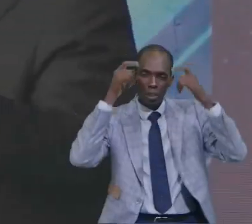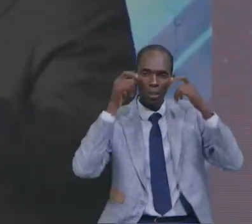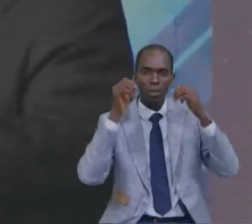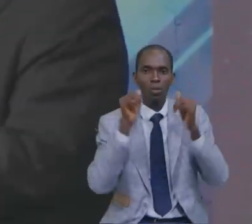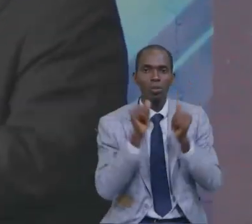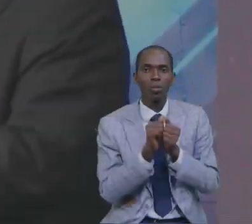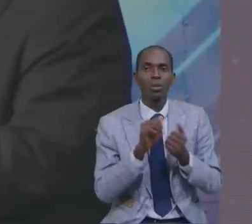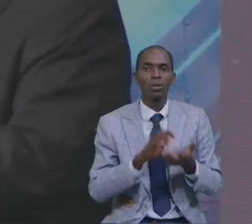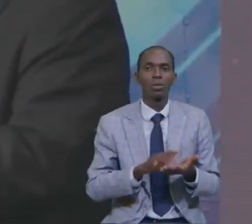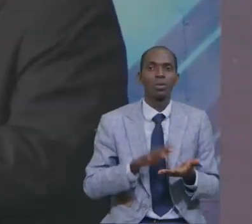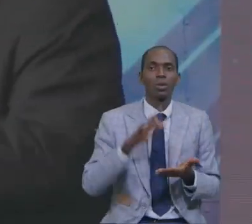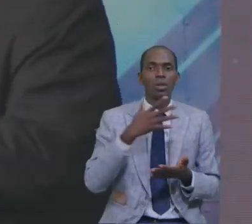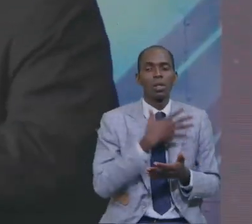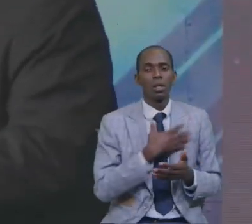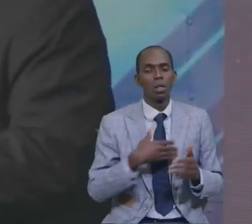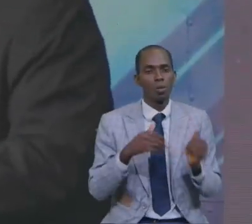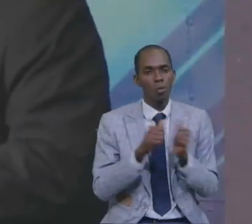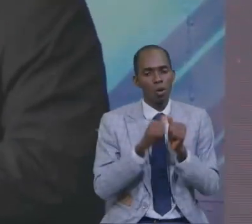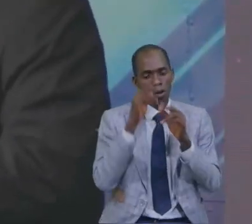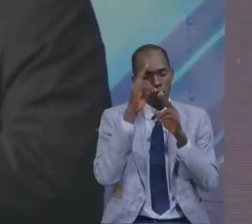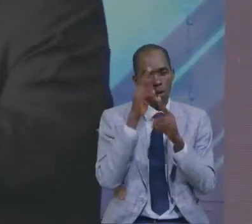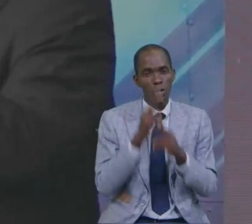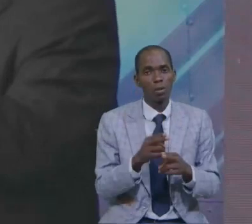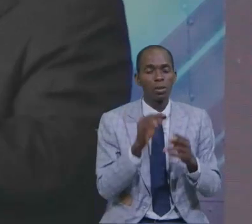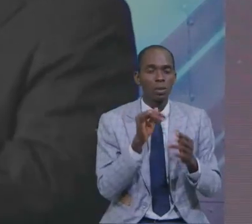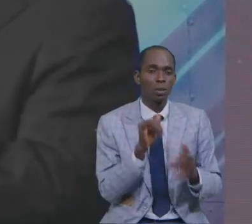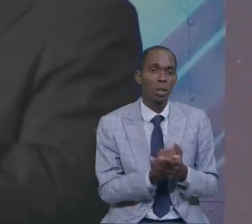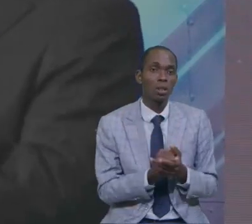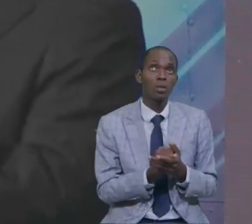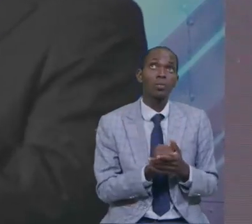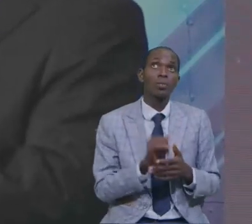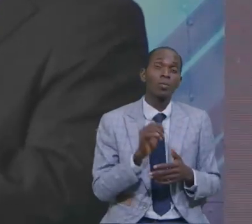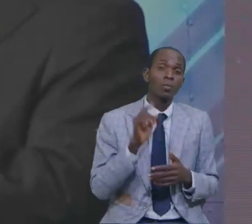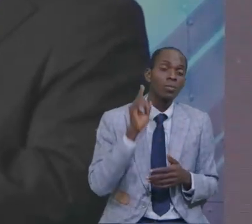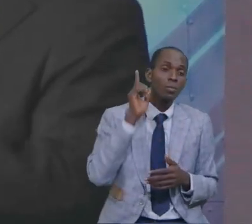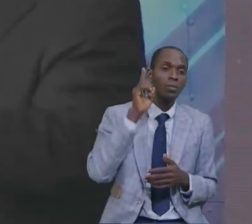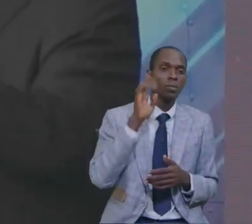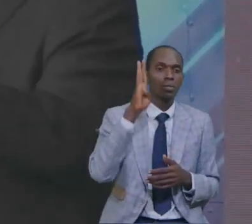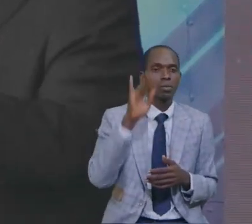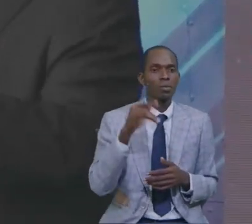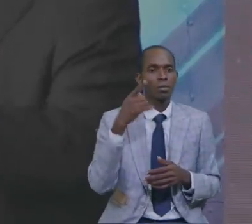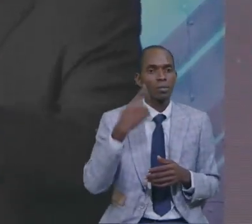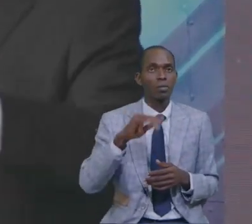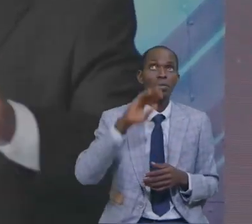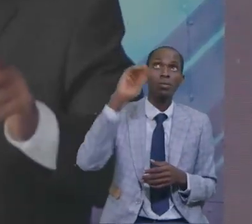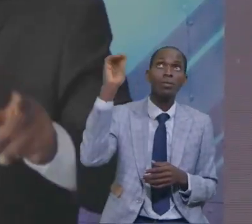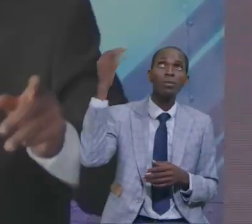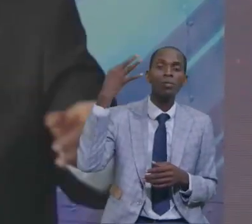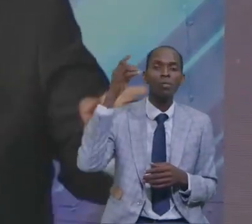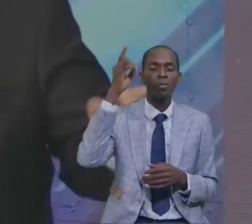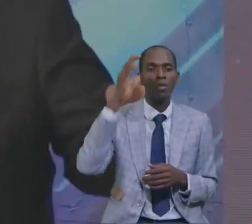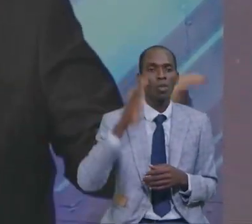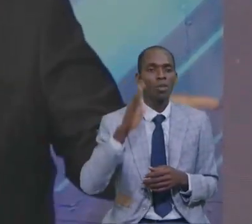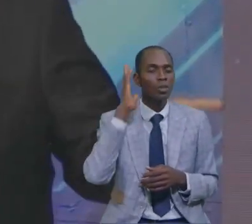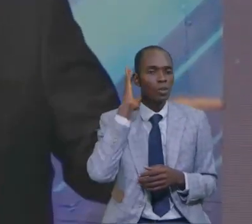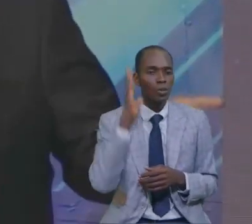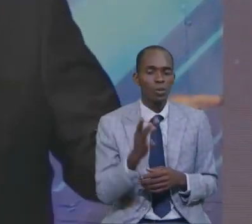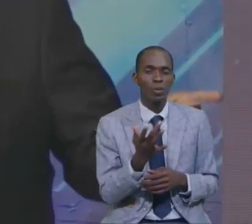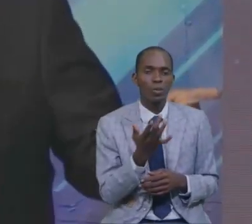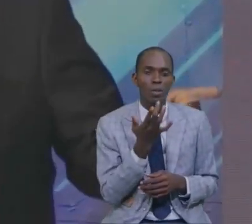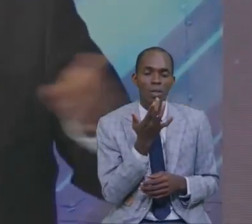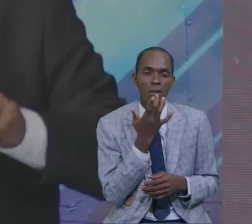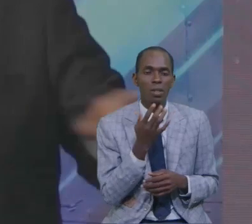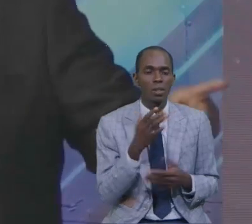God, should taste death for every man. And then in verse 10, it says, for it became